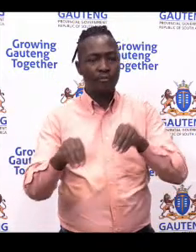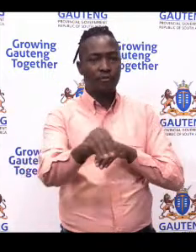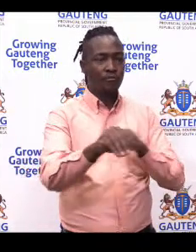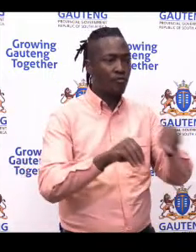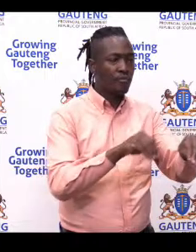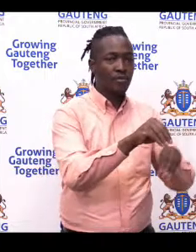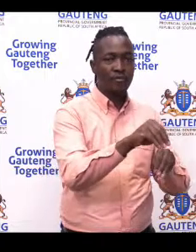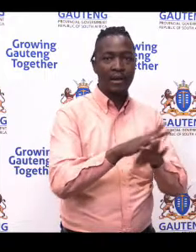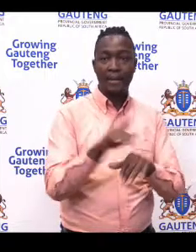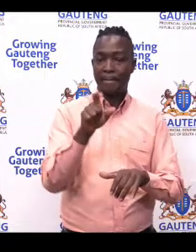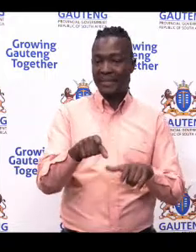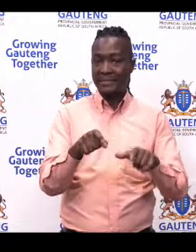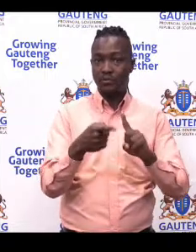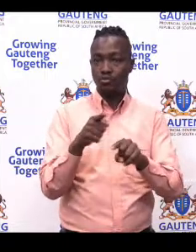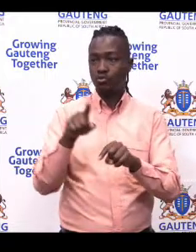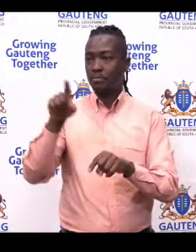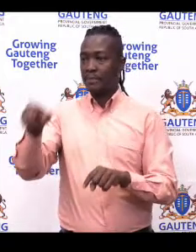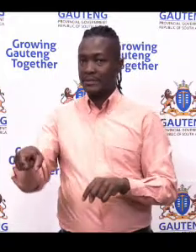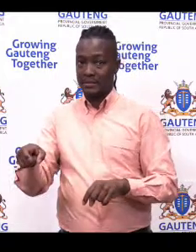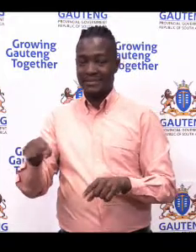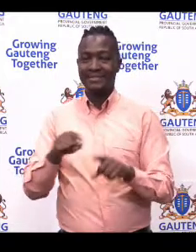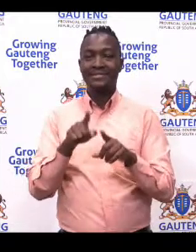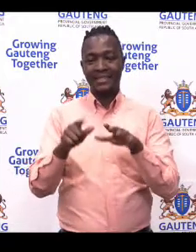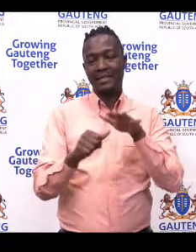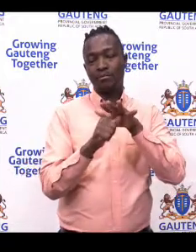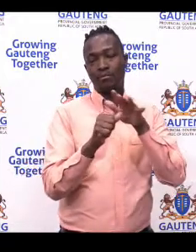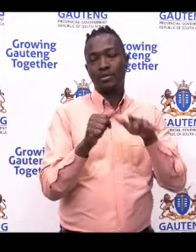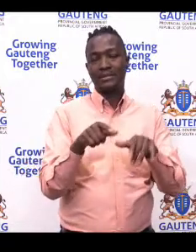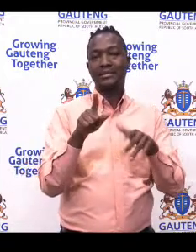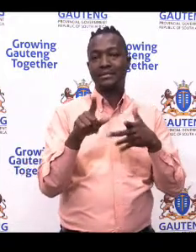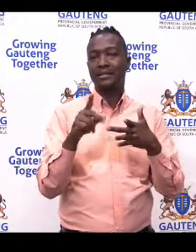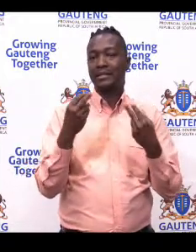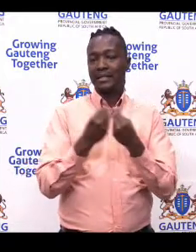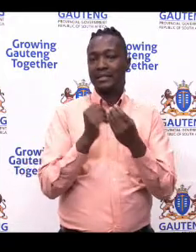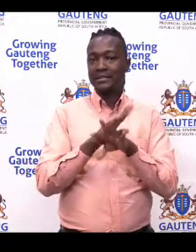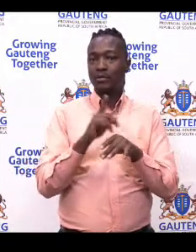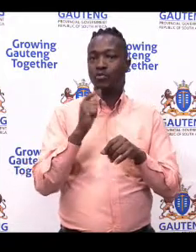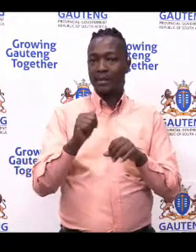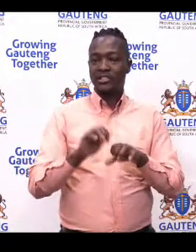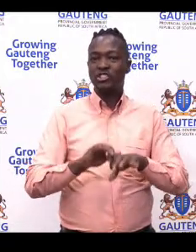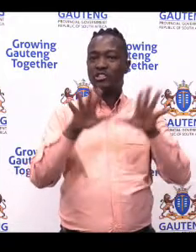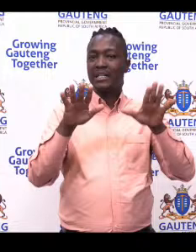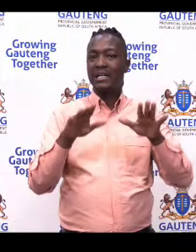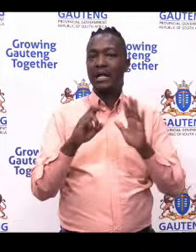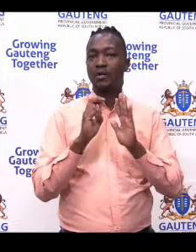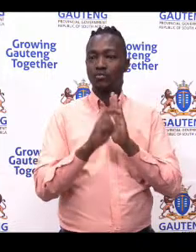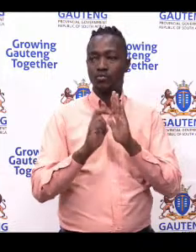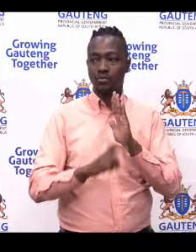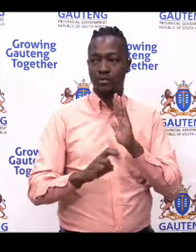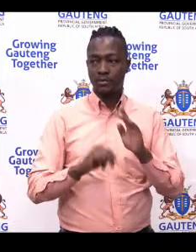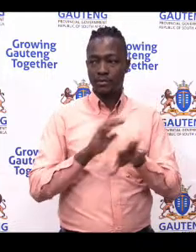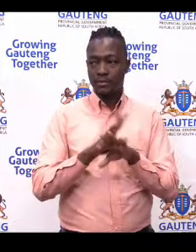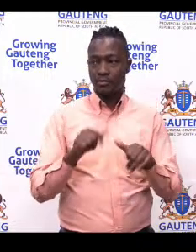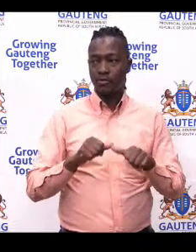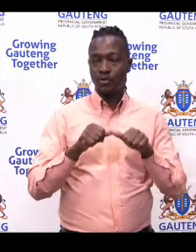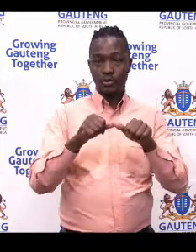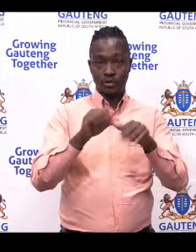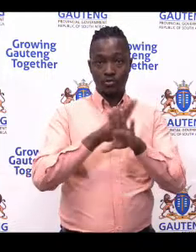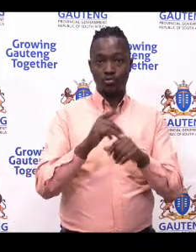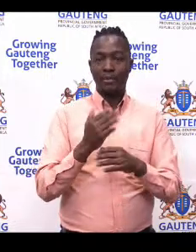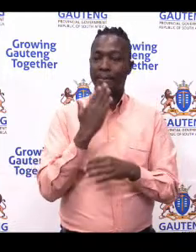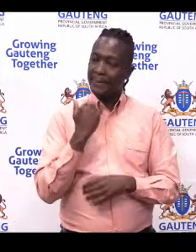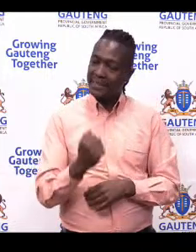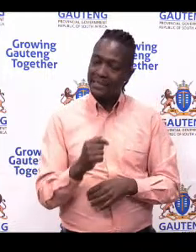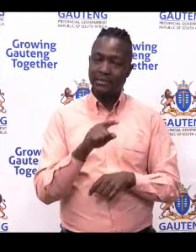surface to person, but it's an important aspect that we maintain the general rules that we have been said. We continue to appeal